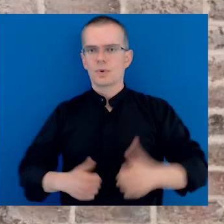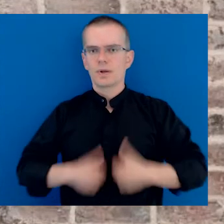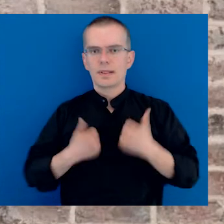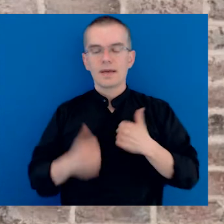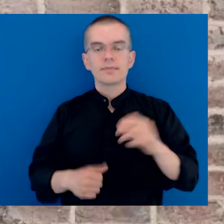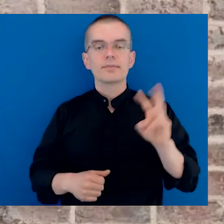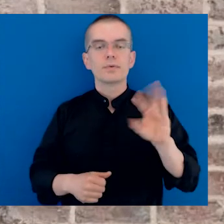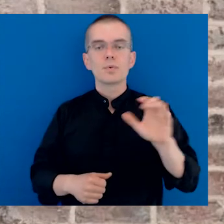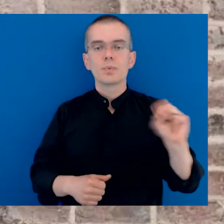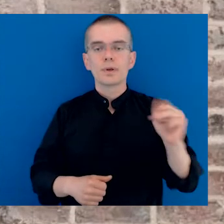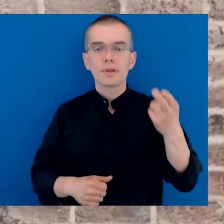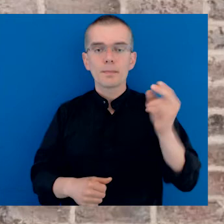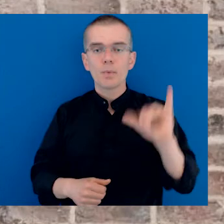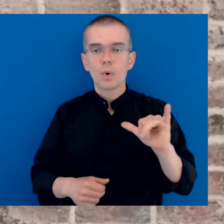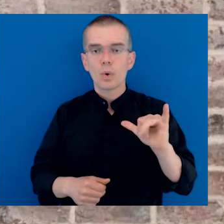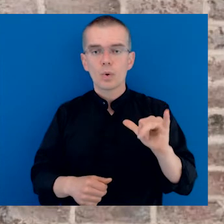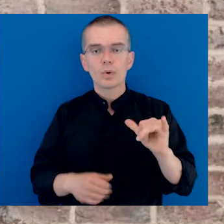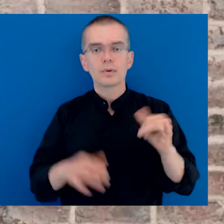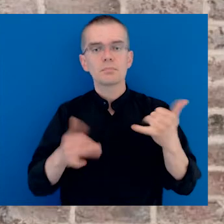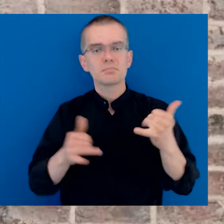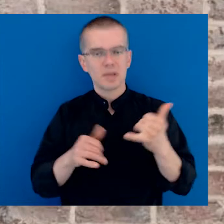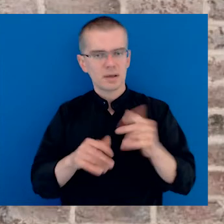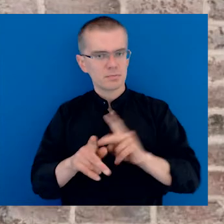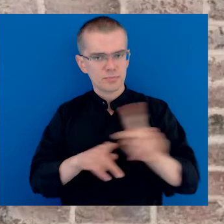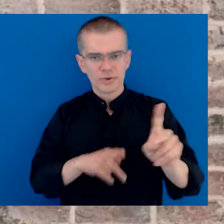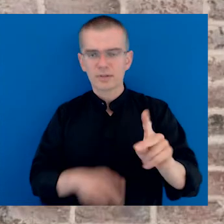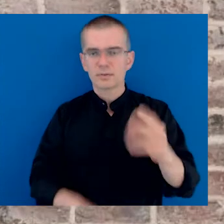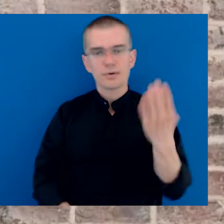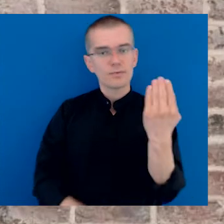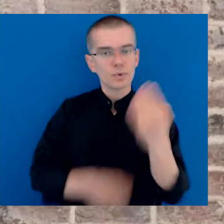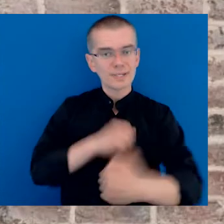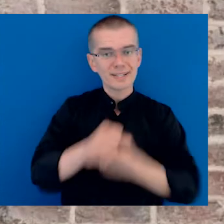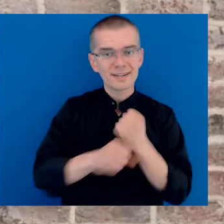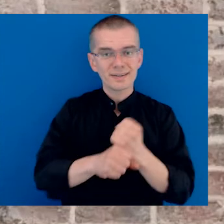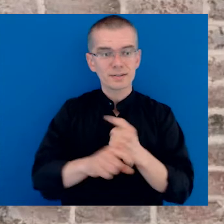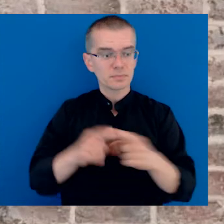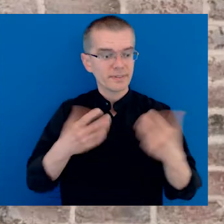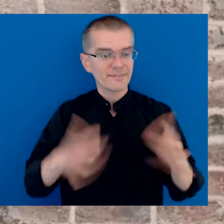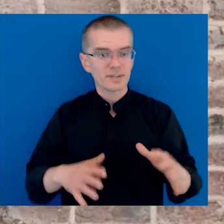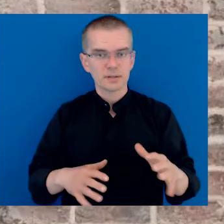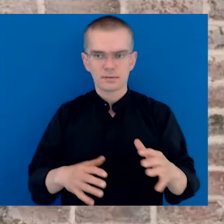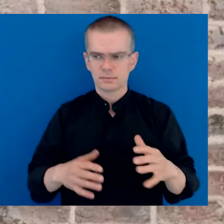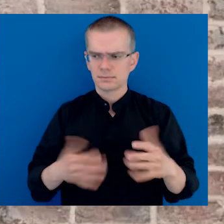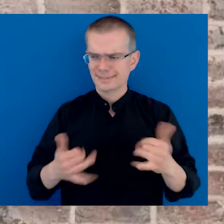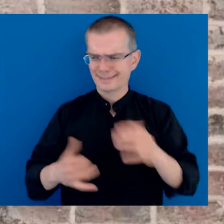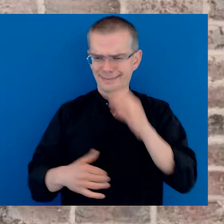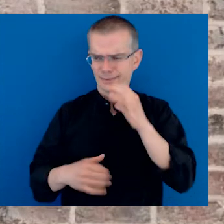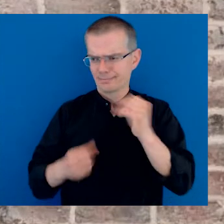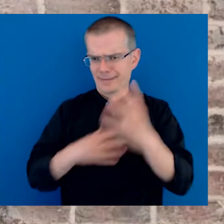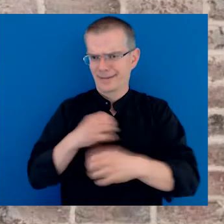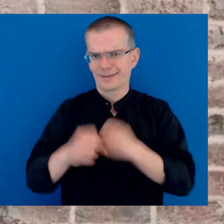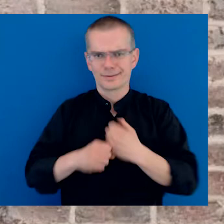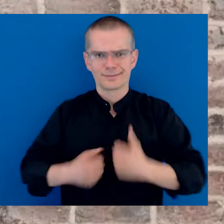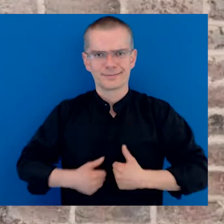was a professional player for 14 years, but he had a lot of years to live after that. And because he